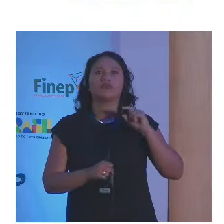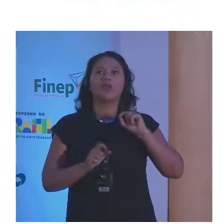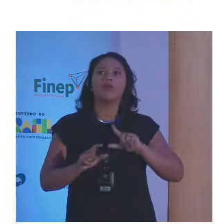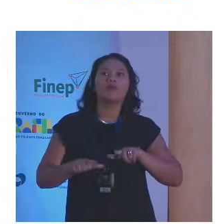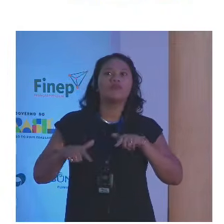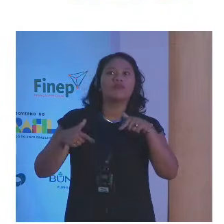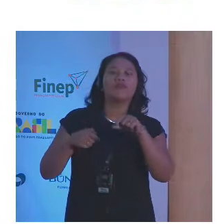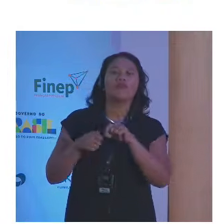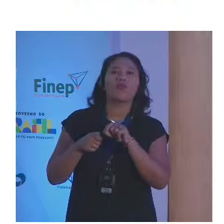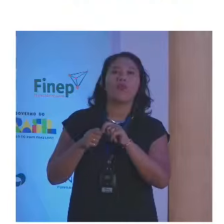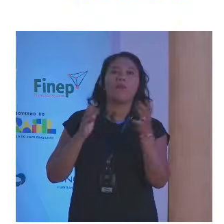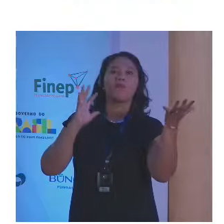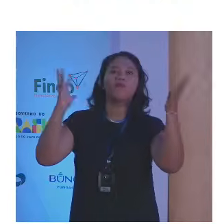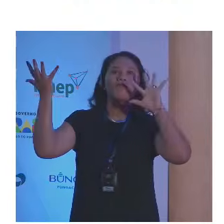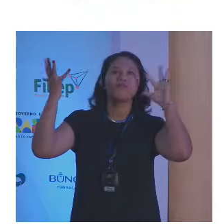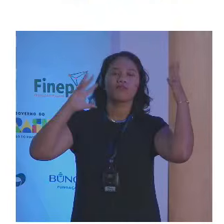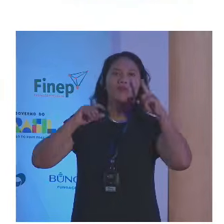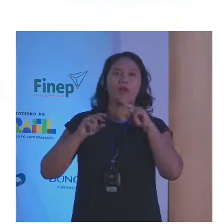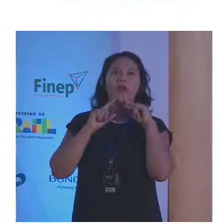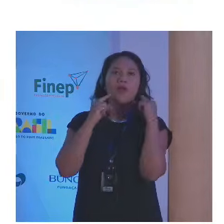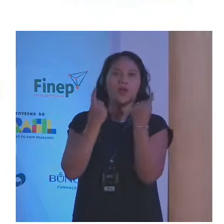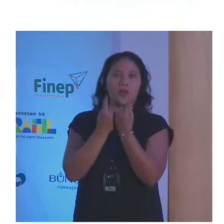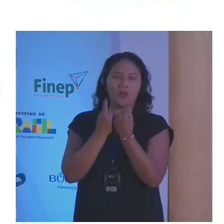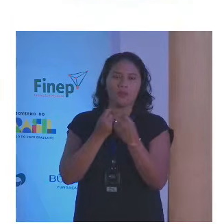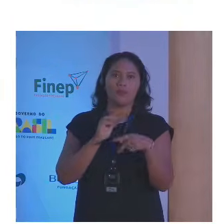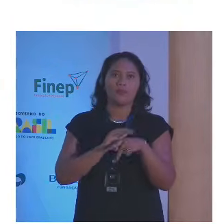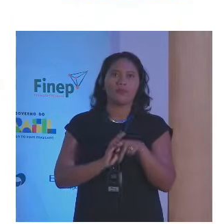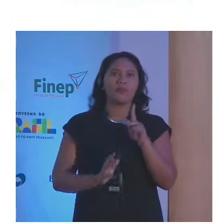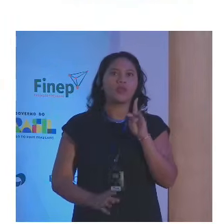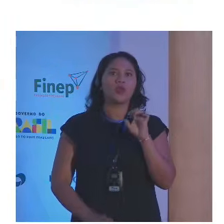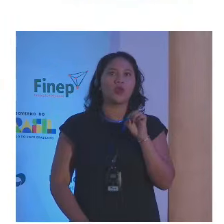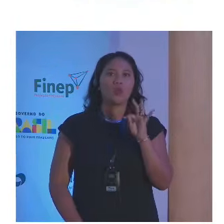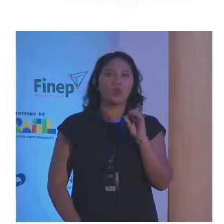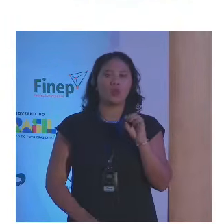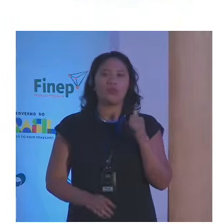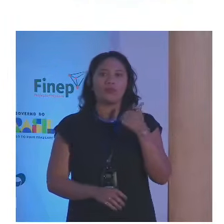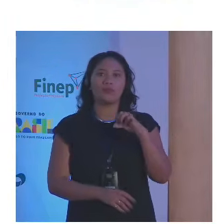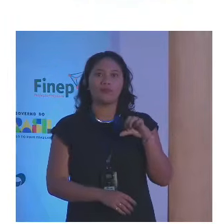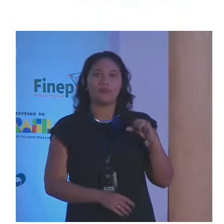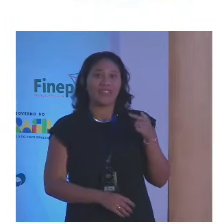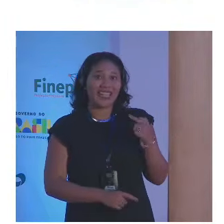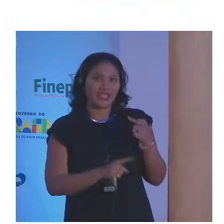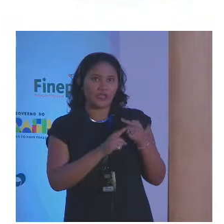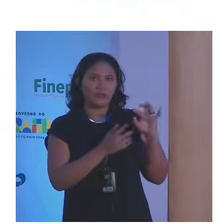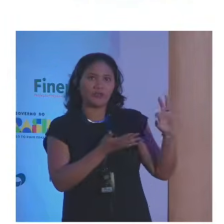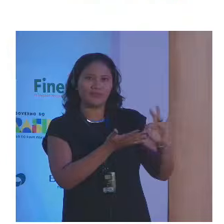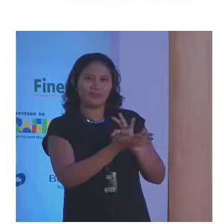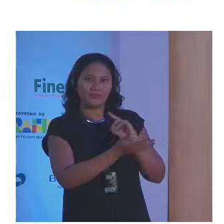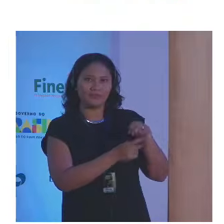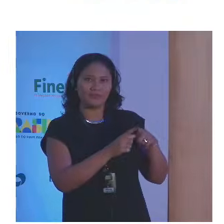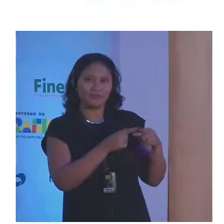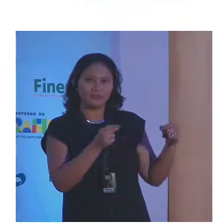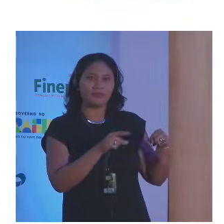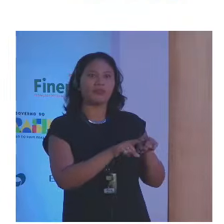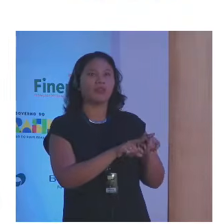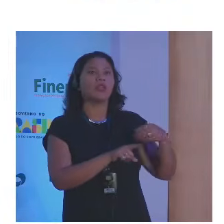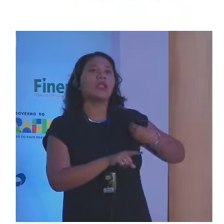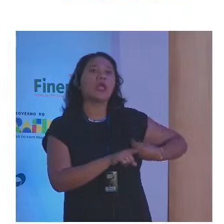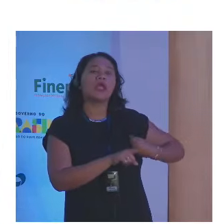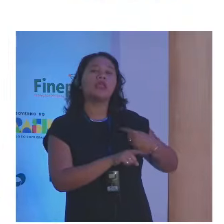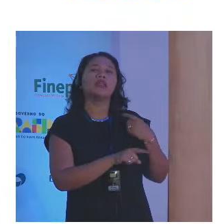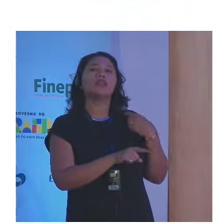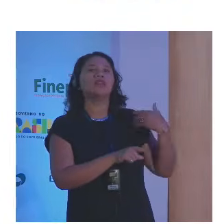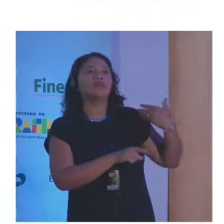the Kyoto meeting, the protocol in 1997 established legally binding emission reduction targets